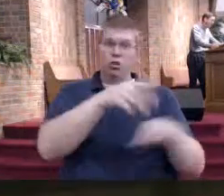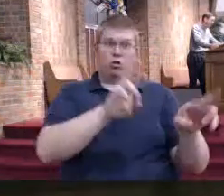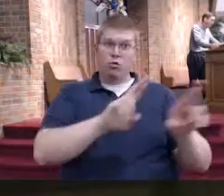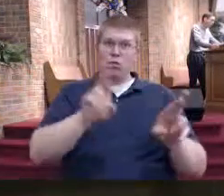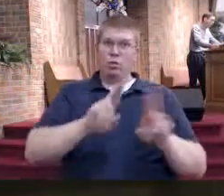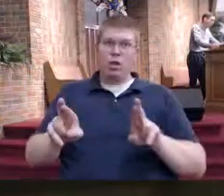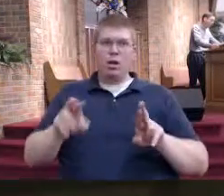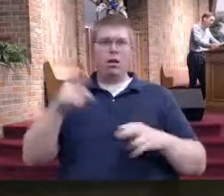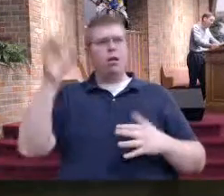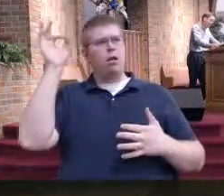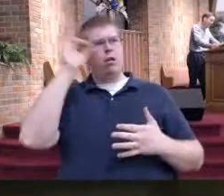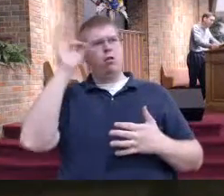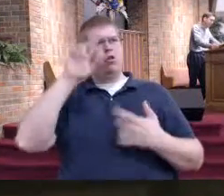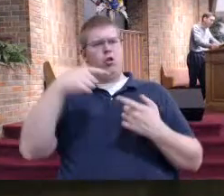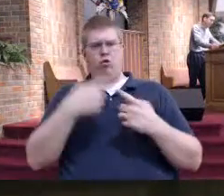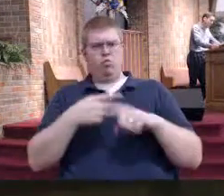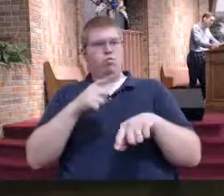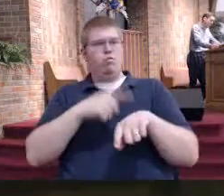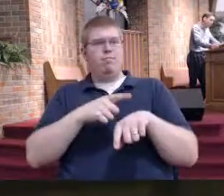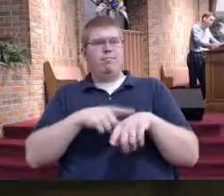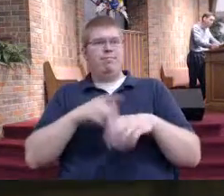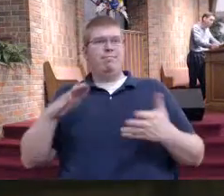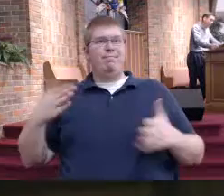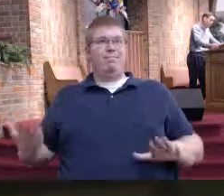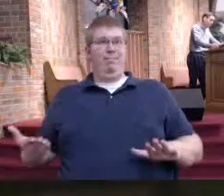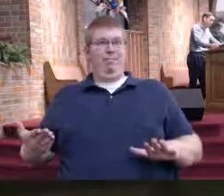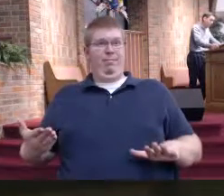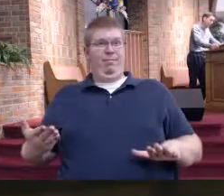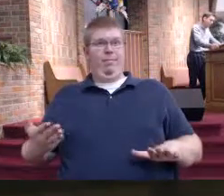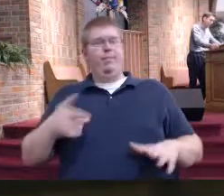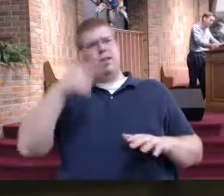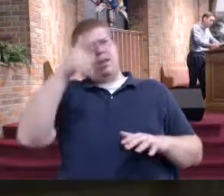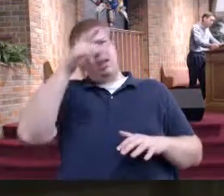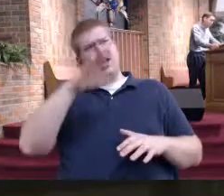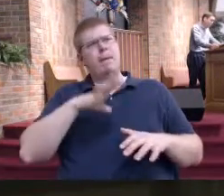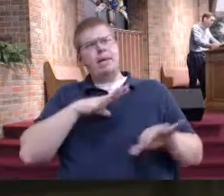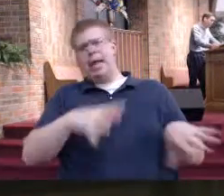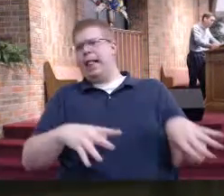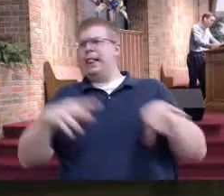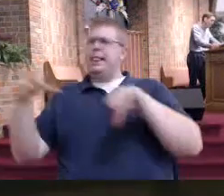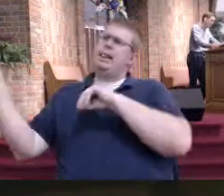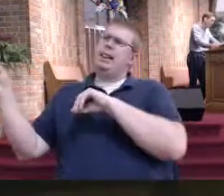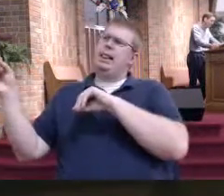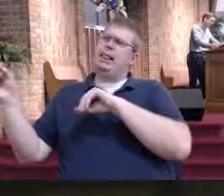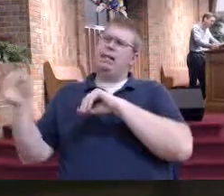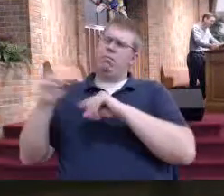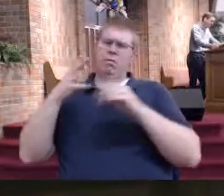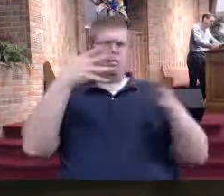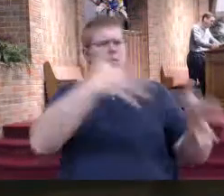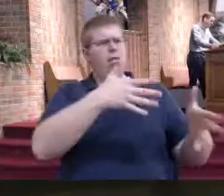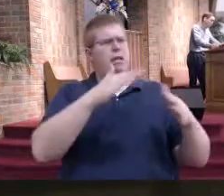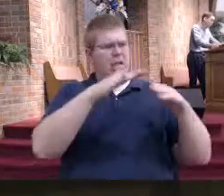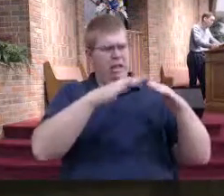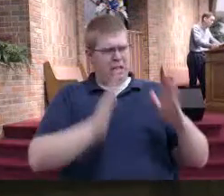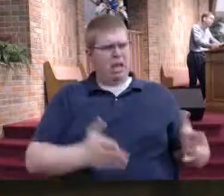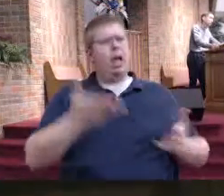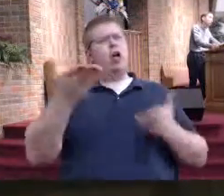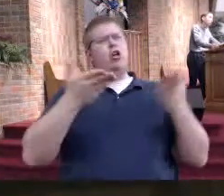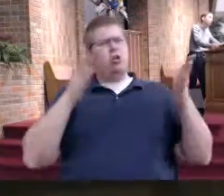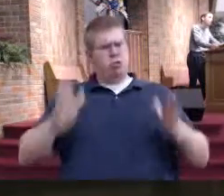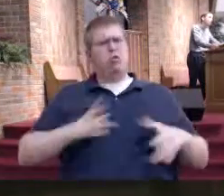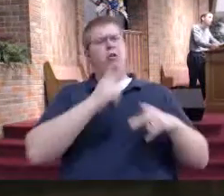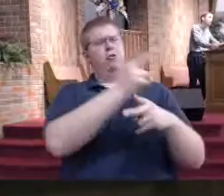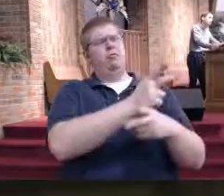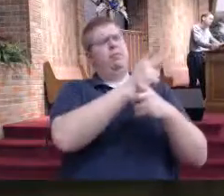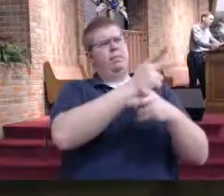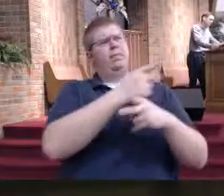man going away. He leaves his house and puts his servants in charge, each with their assigned task, and tells the one at the door to keep